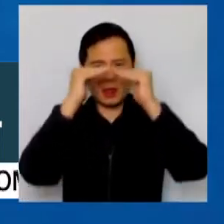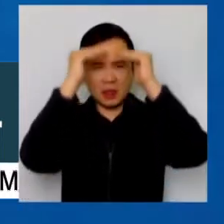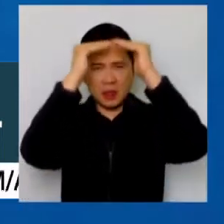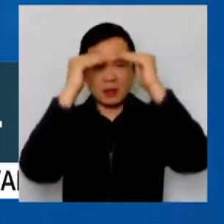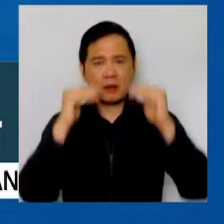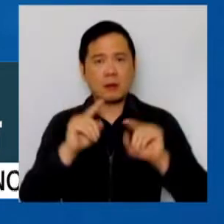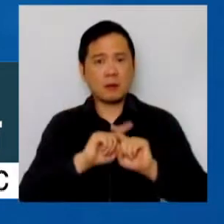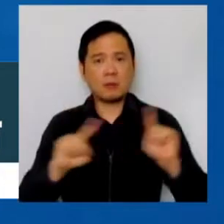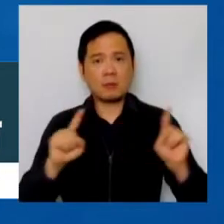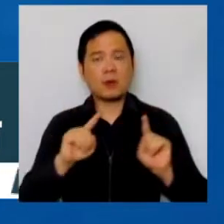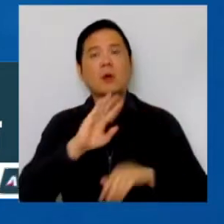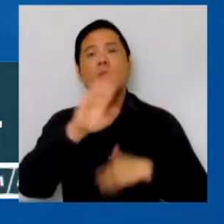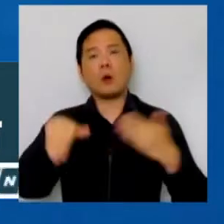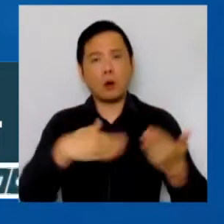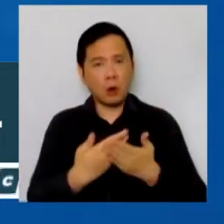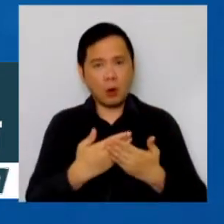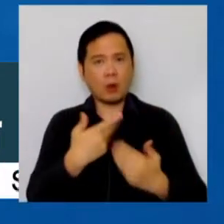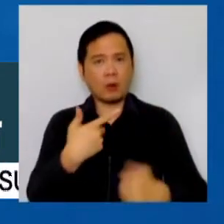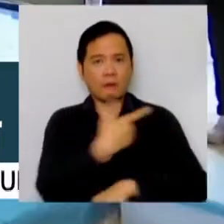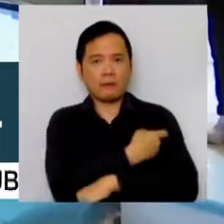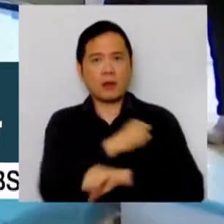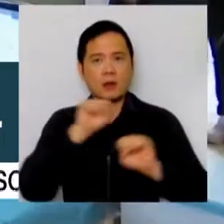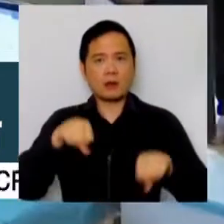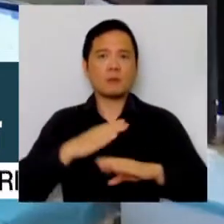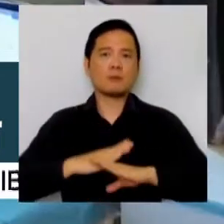of them prevent that.